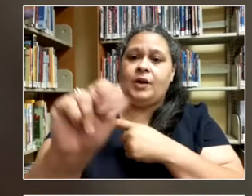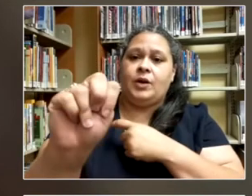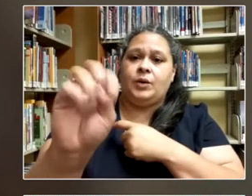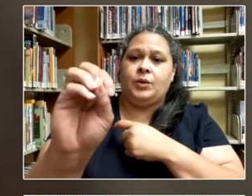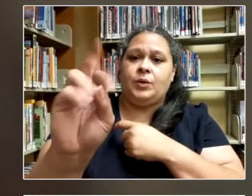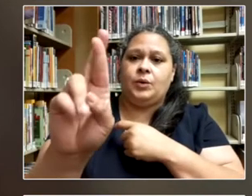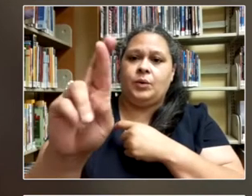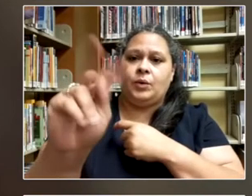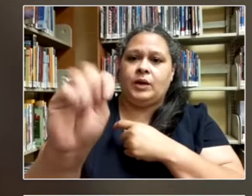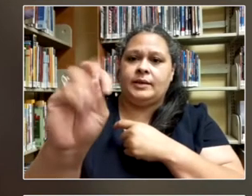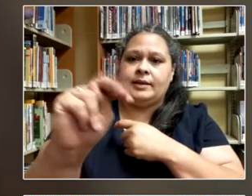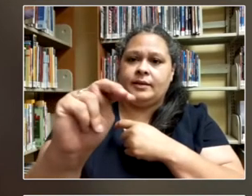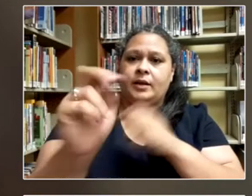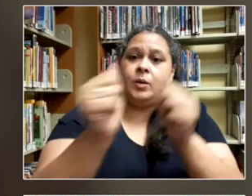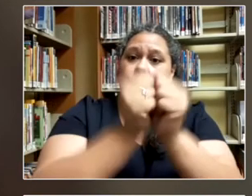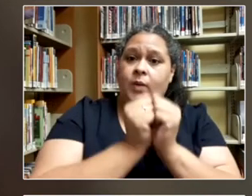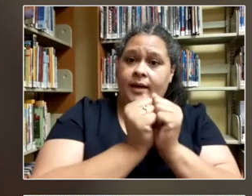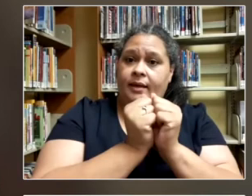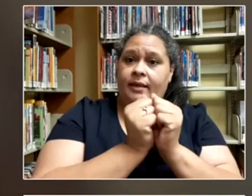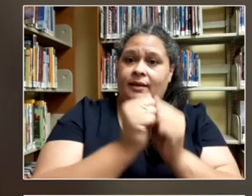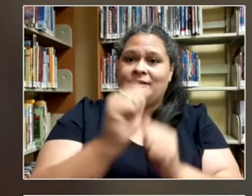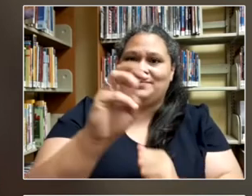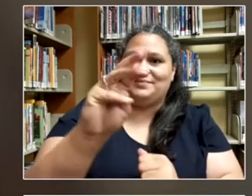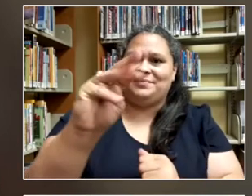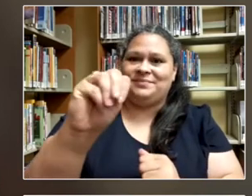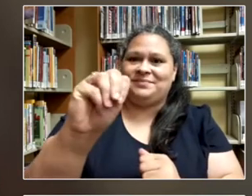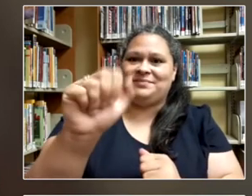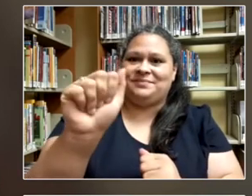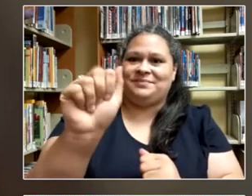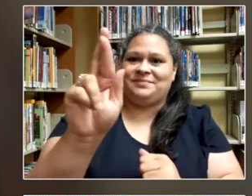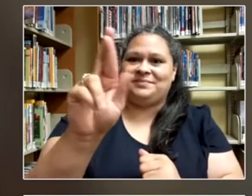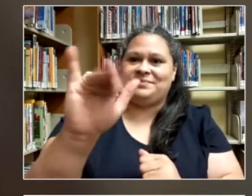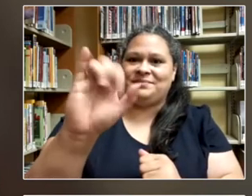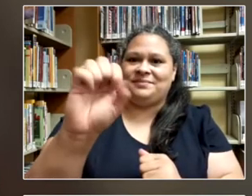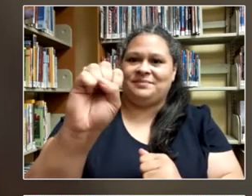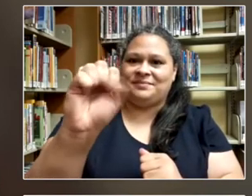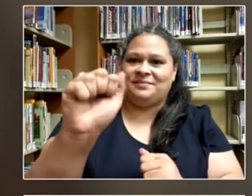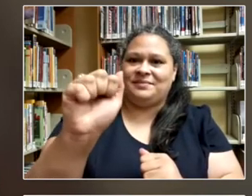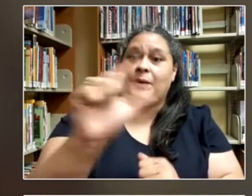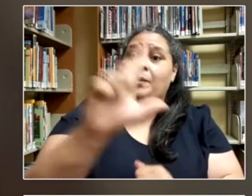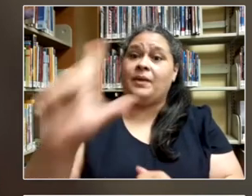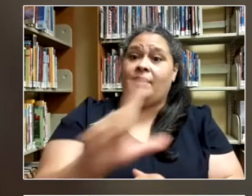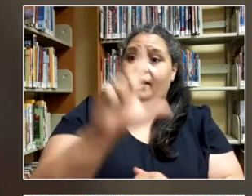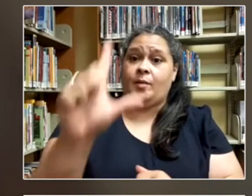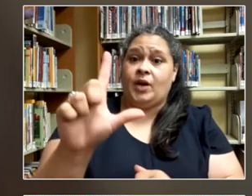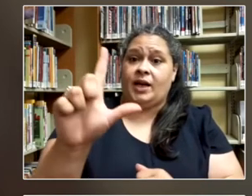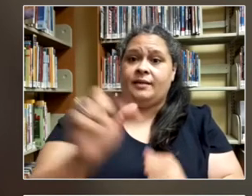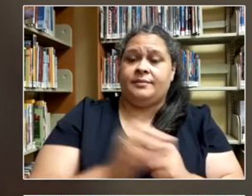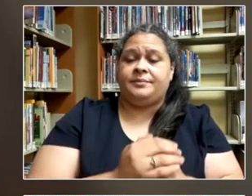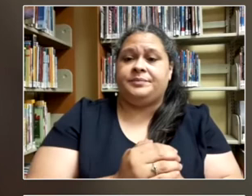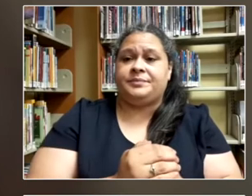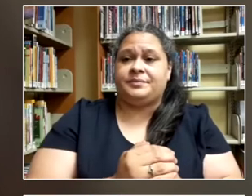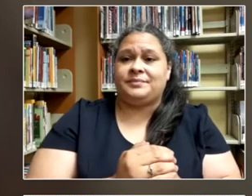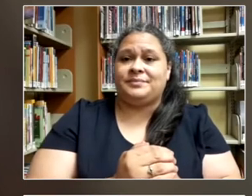of Art. And I'm here with... Hi, my name is Marissa Montesino, and I'm from the Palm Beach County Library System. I'm